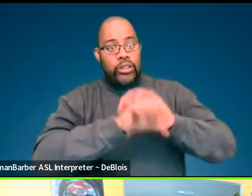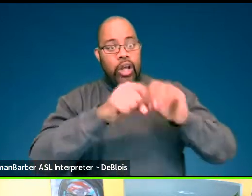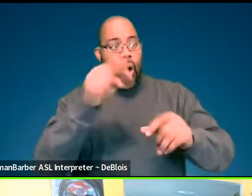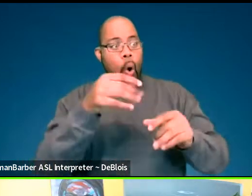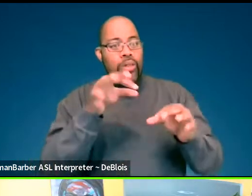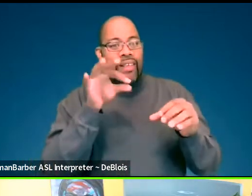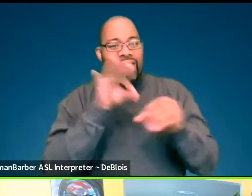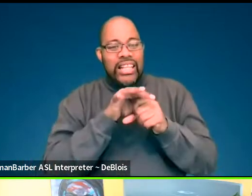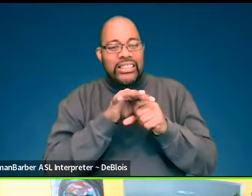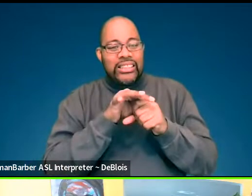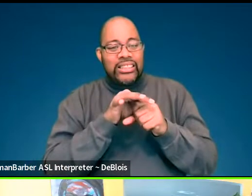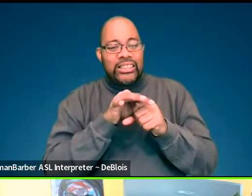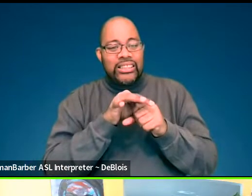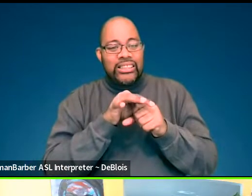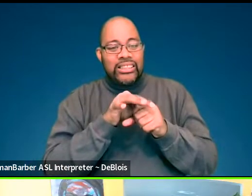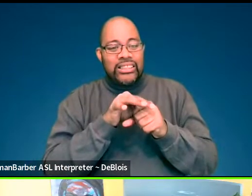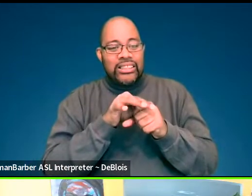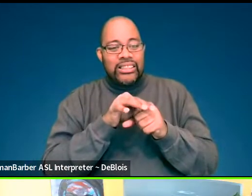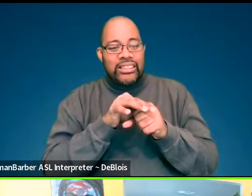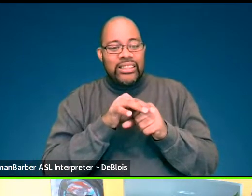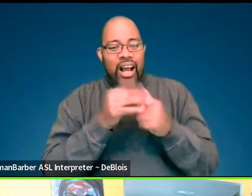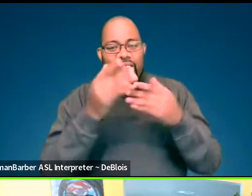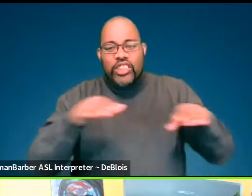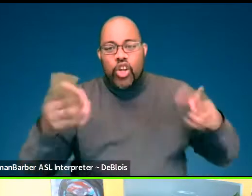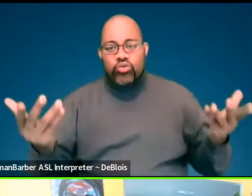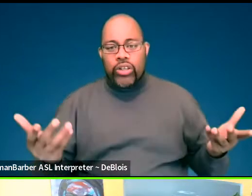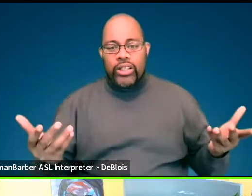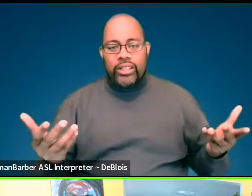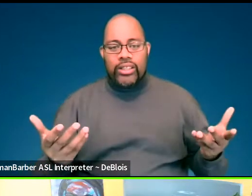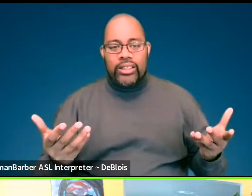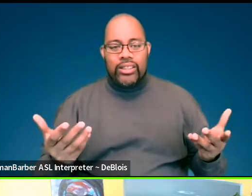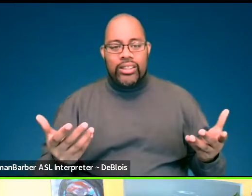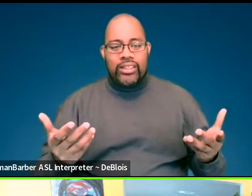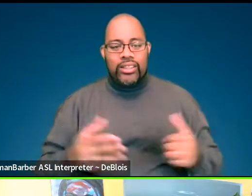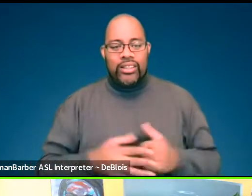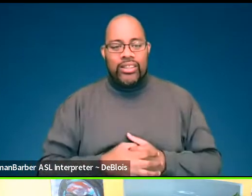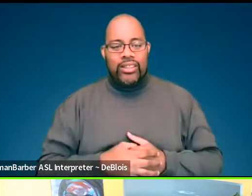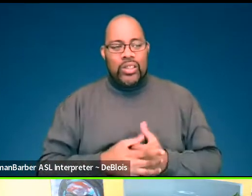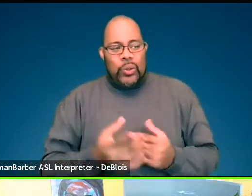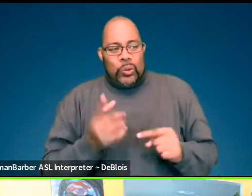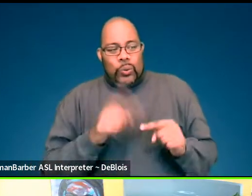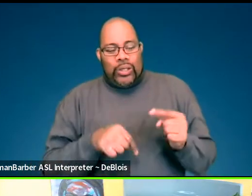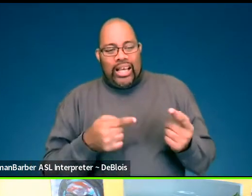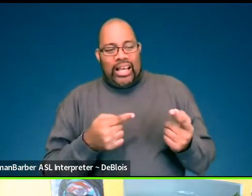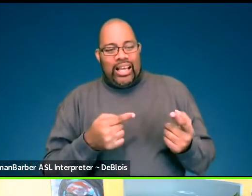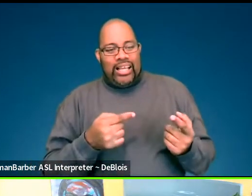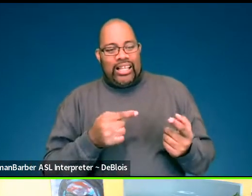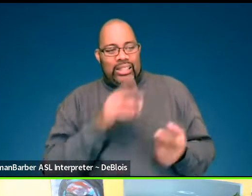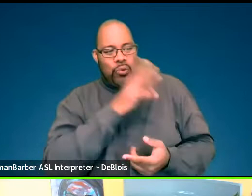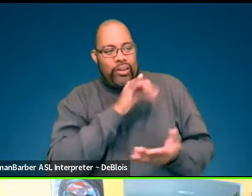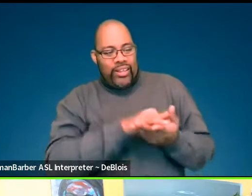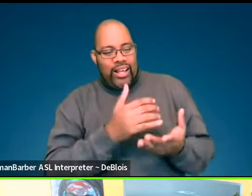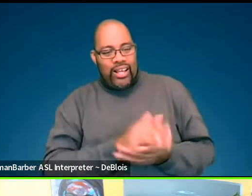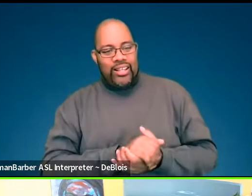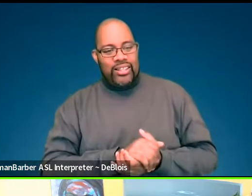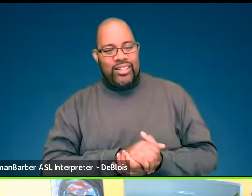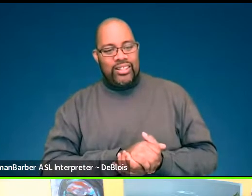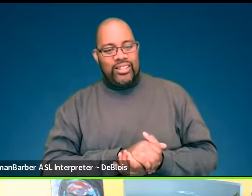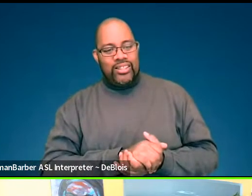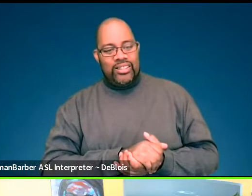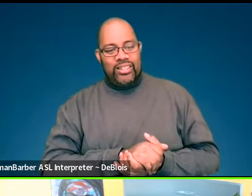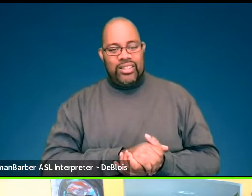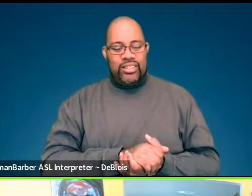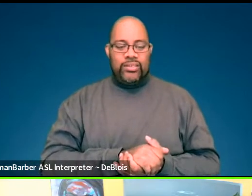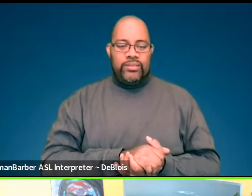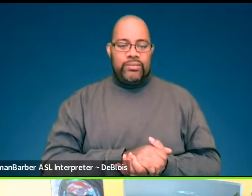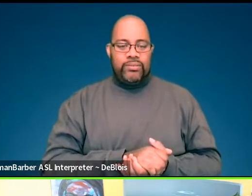fit the ankles of children. Like you can't deny that, you know?